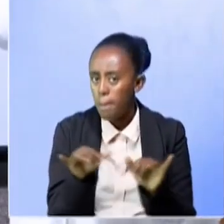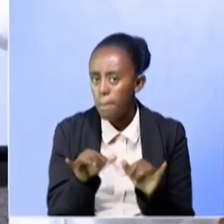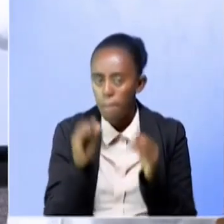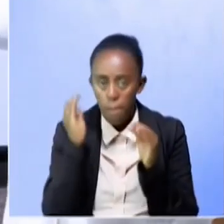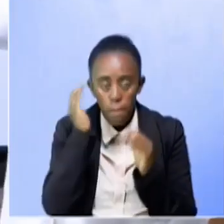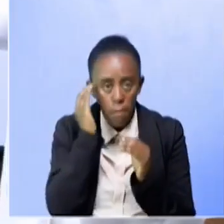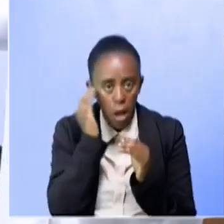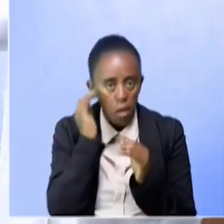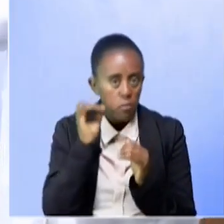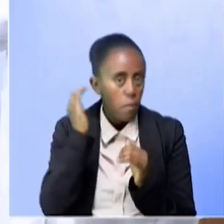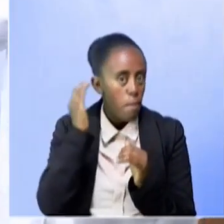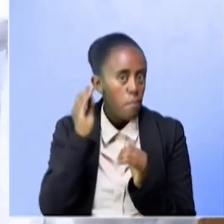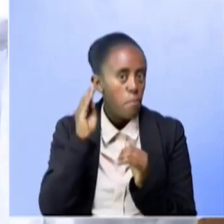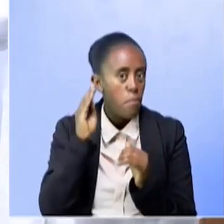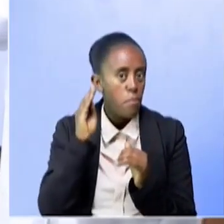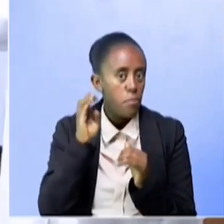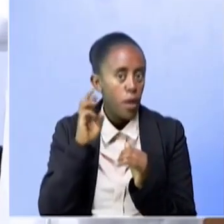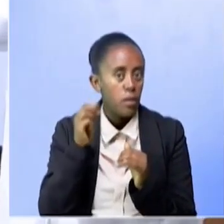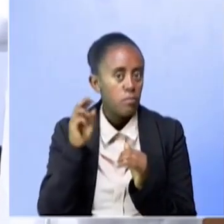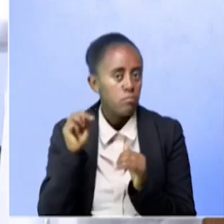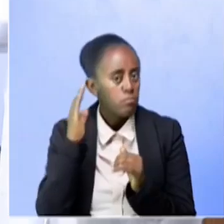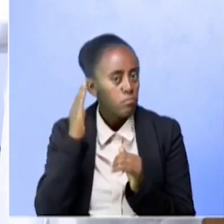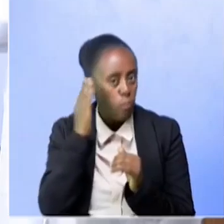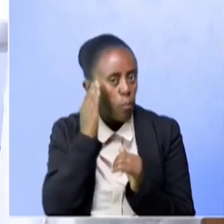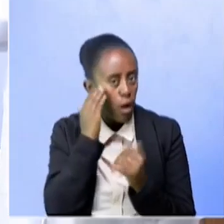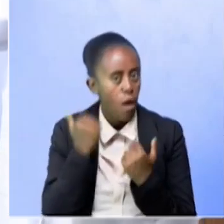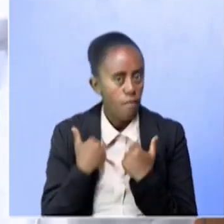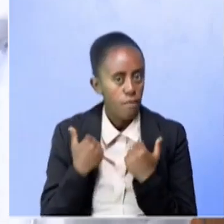brain. You have to refresh them.